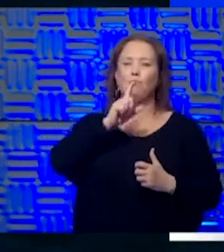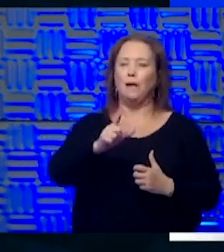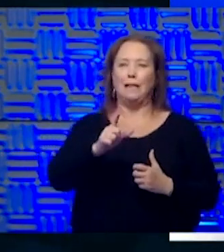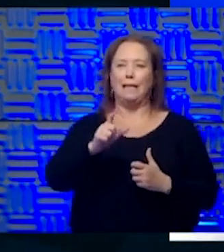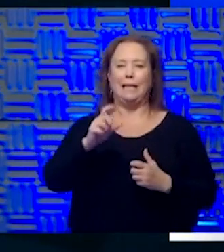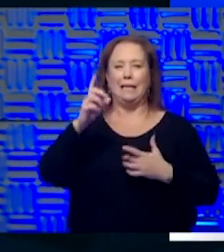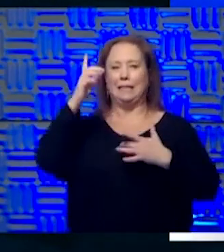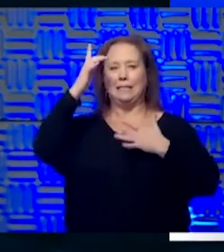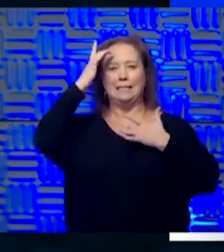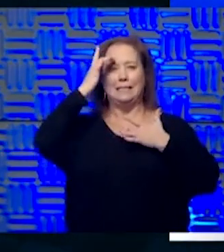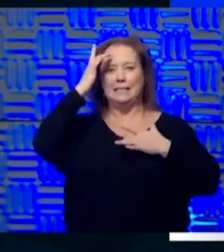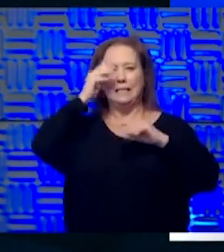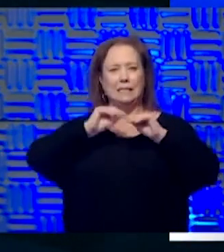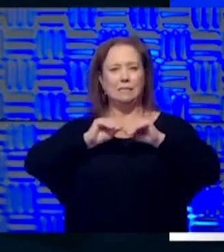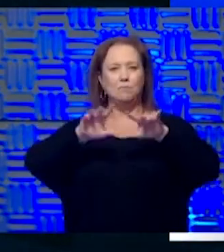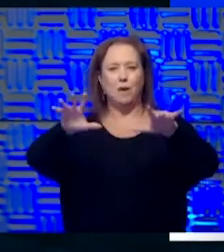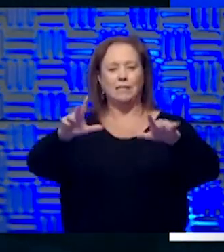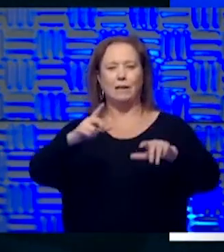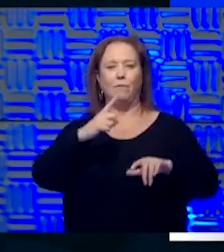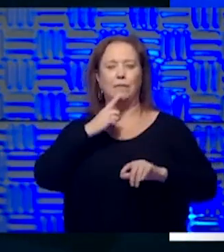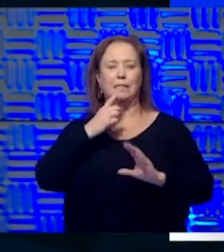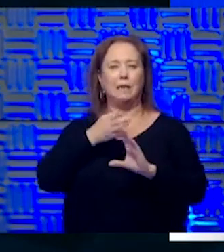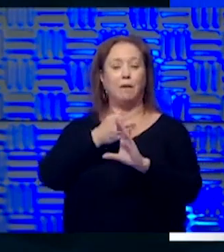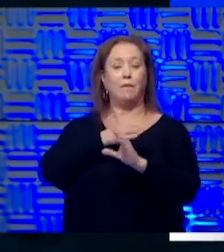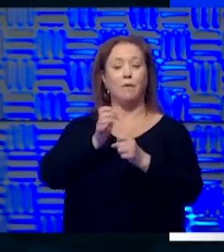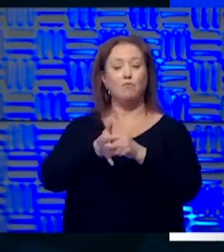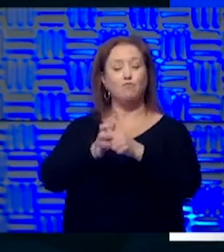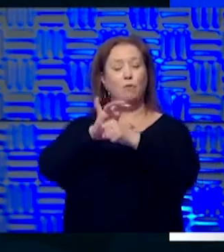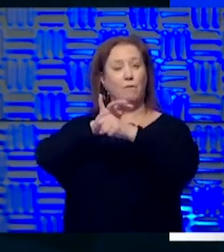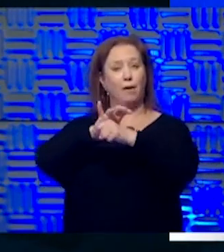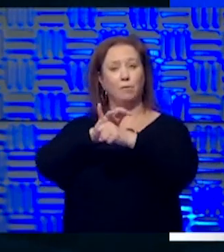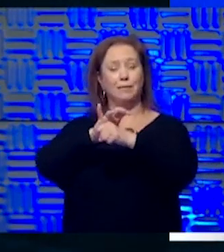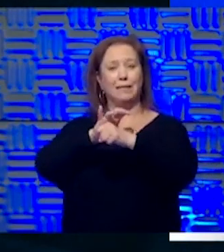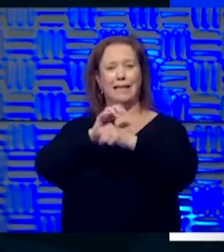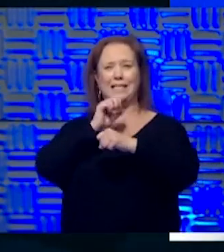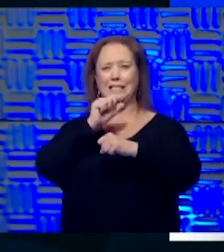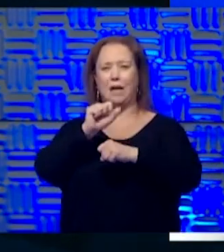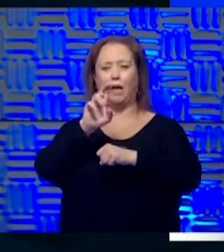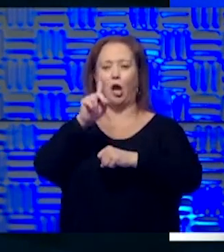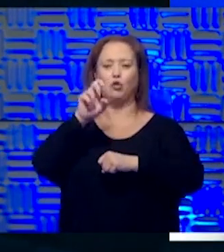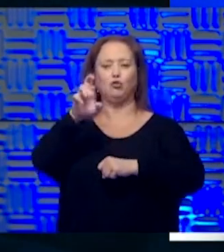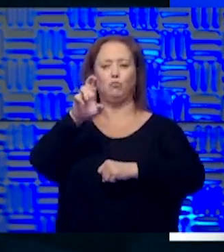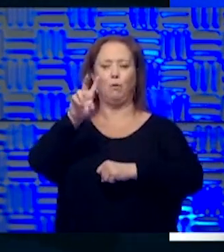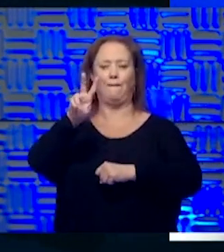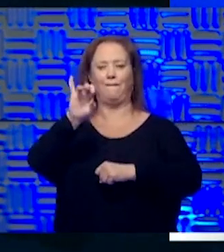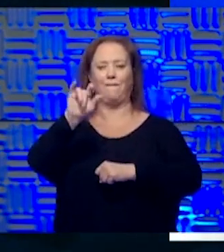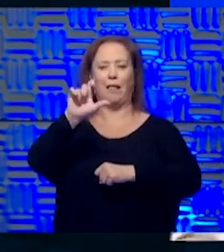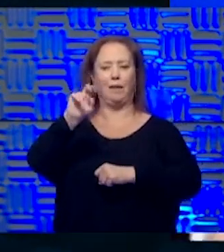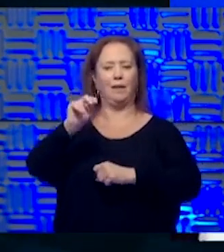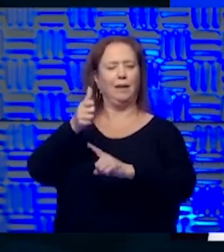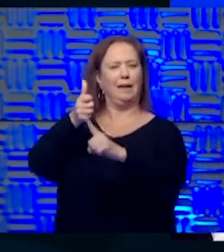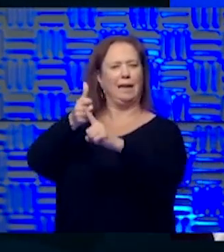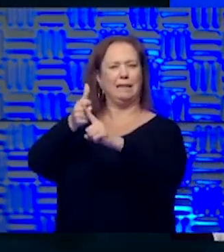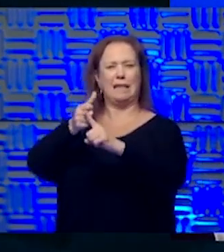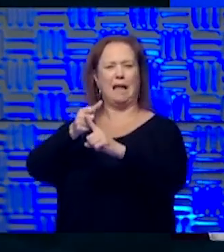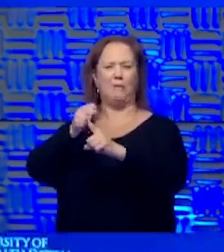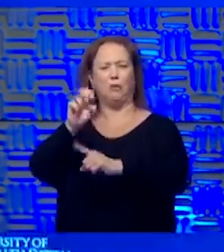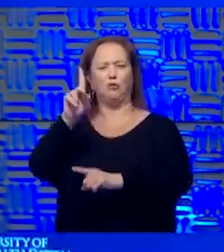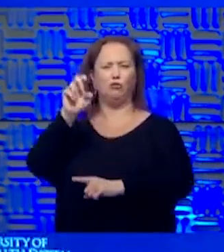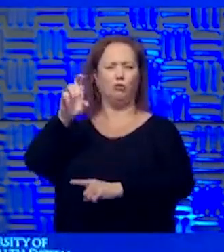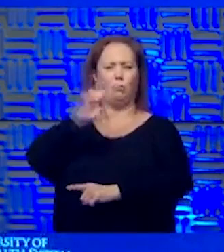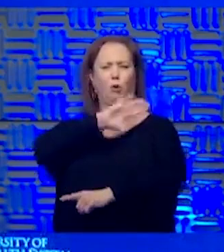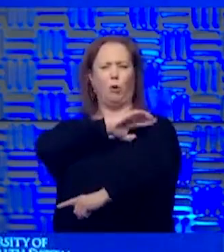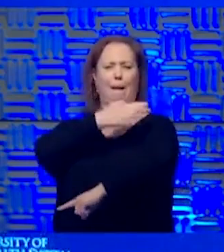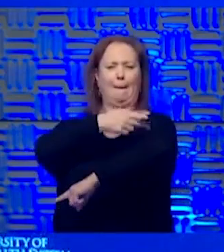this disease spreads. As we've said before, coronavirus is not a supervillain. It doesn't have superpowers. It doesn't fly around. It doesn't jump